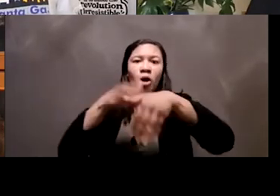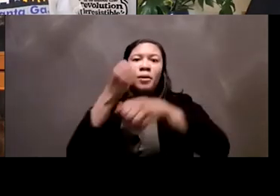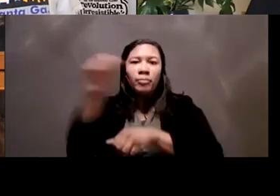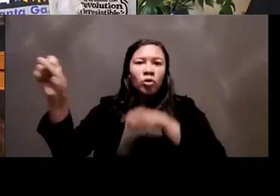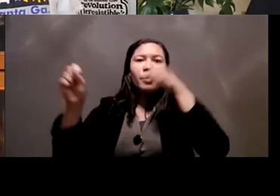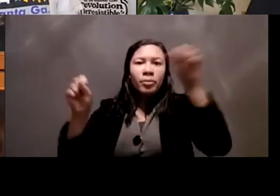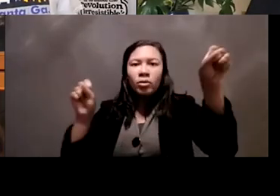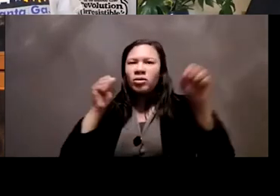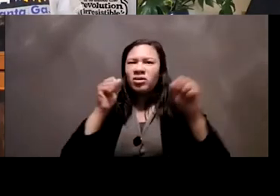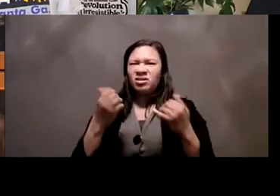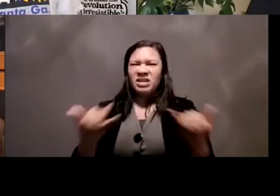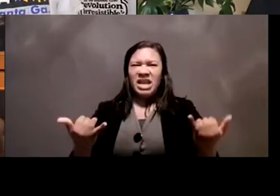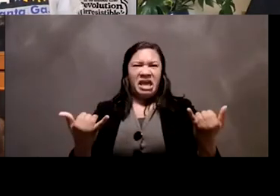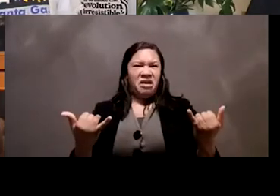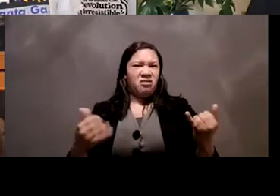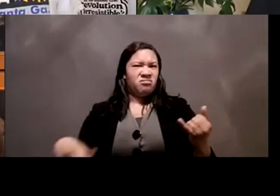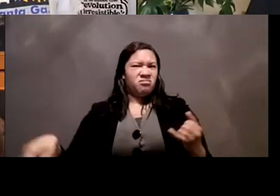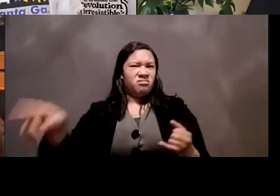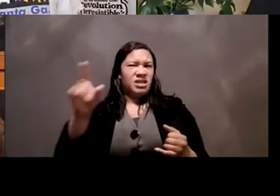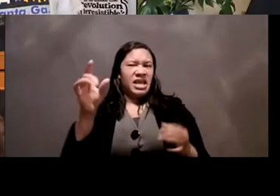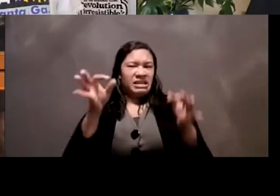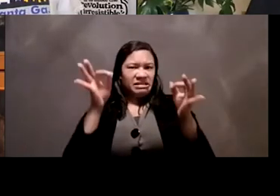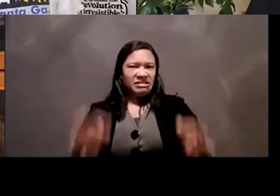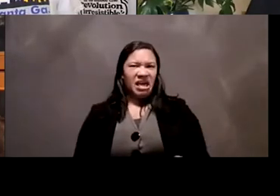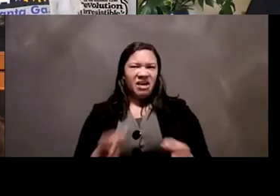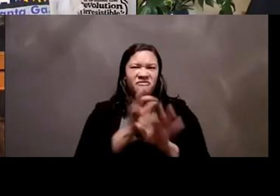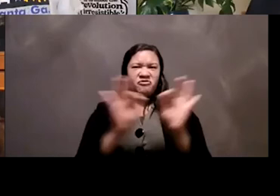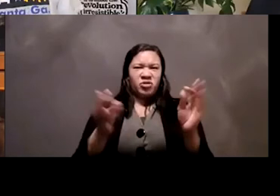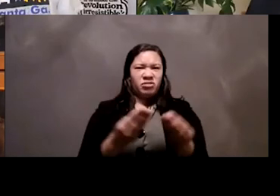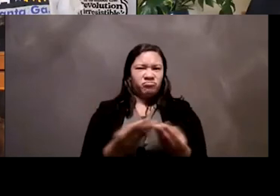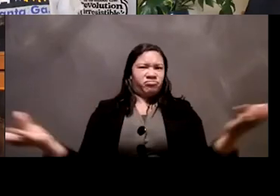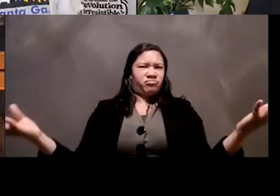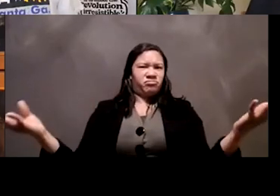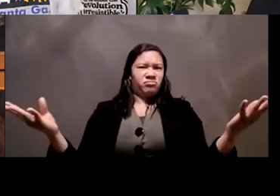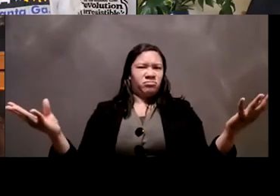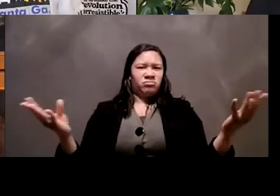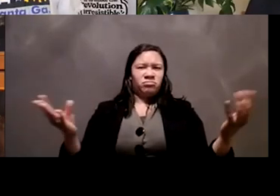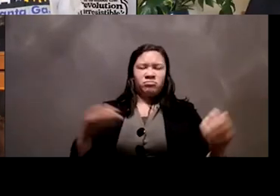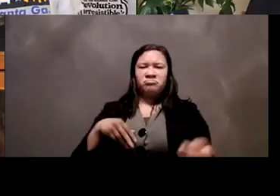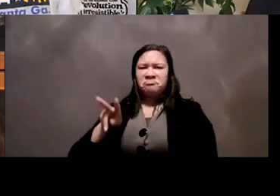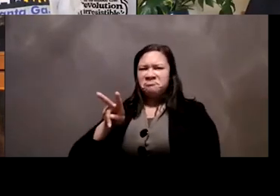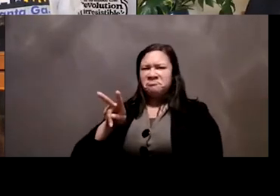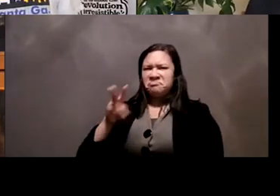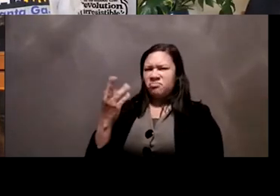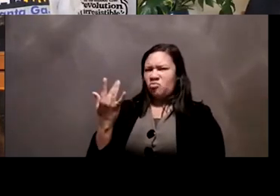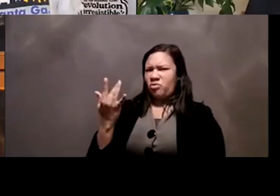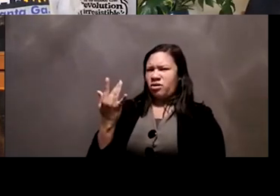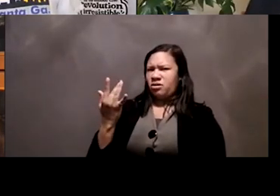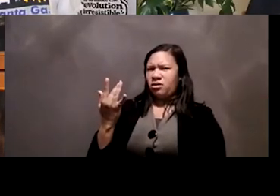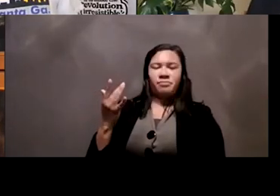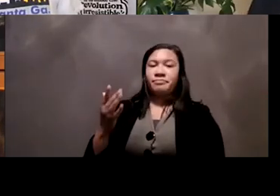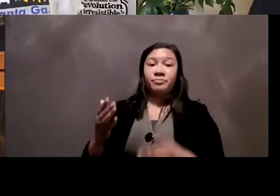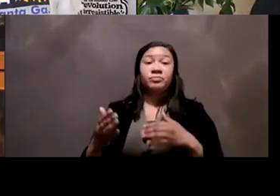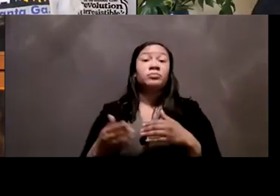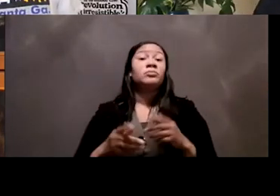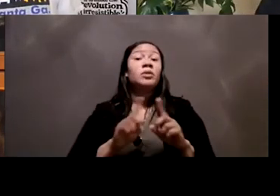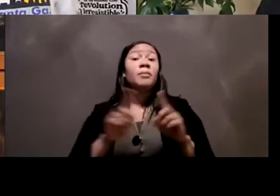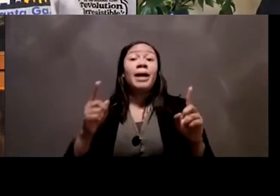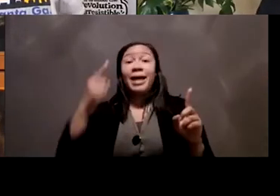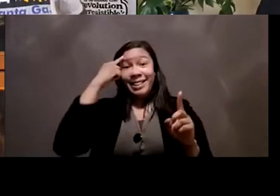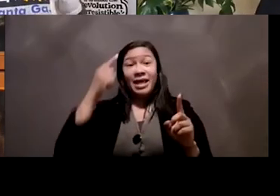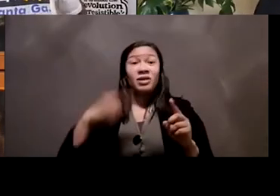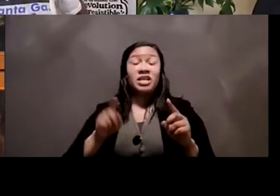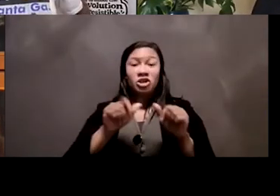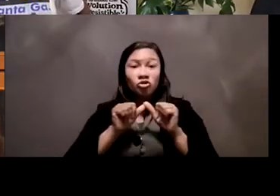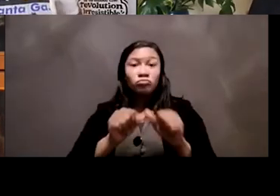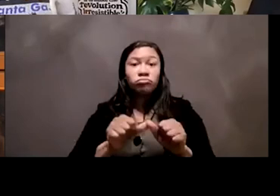everything is, oh, I'm going to do a free giveaway or whatever. But I think that that needs to extend beyond the moments when we're